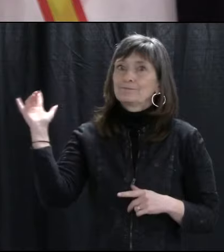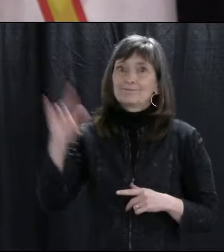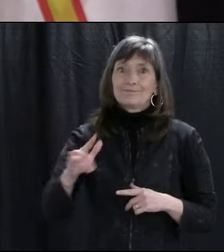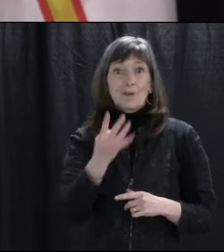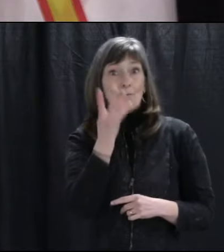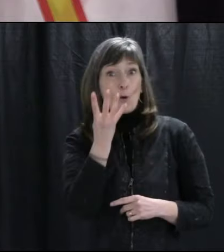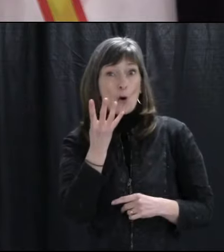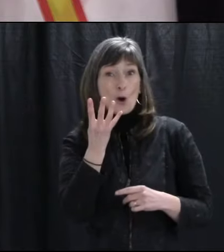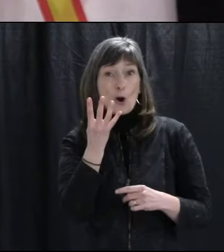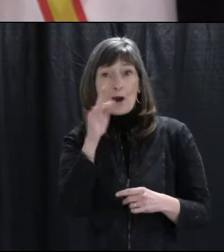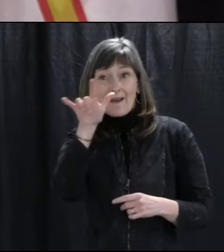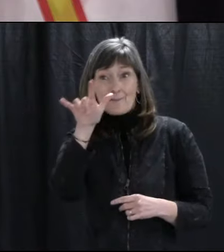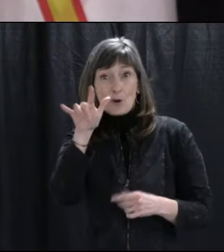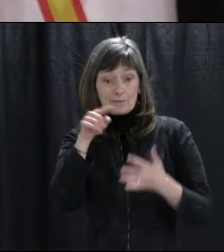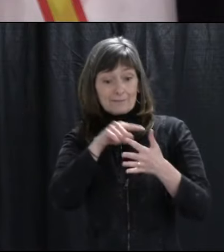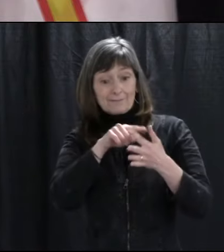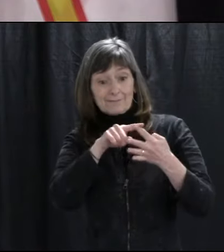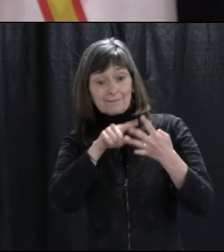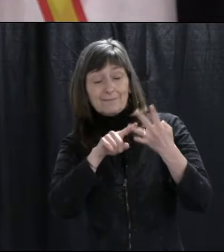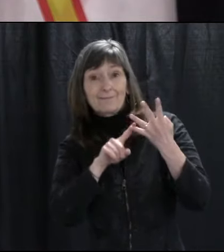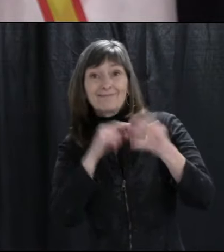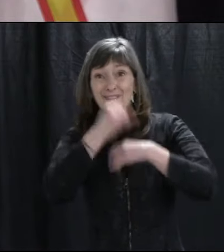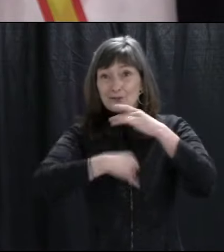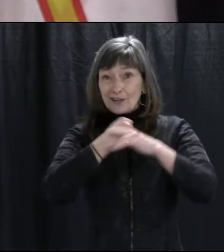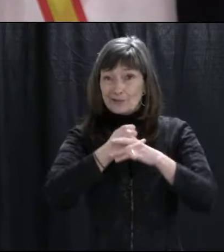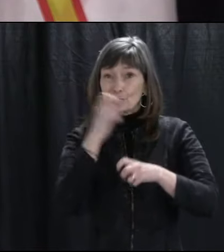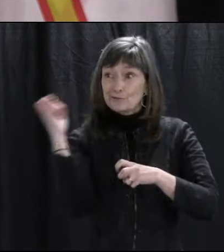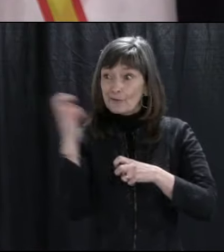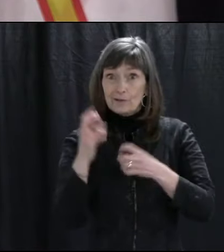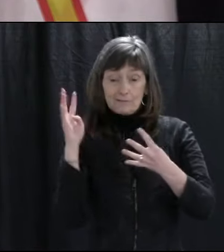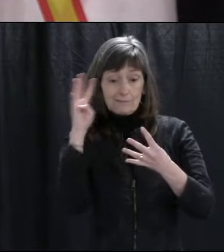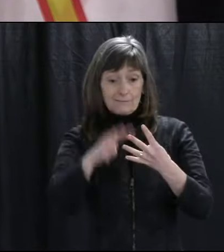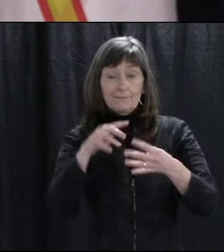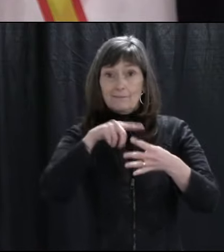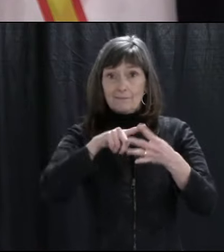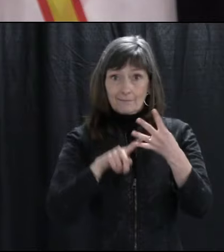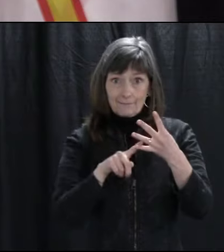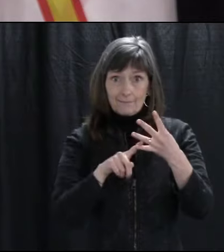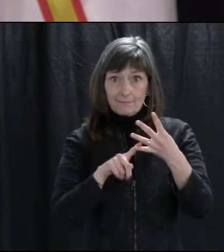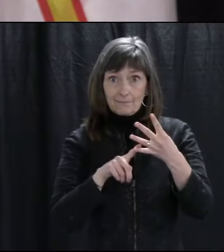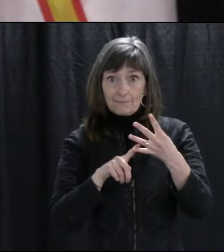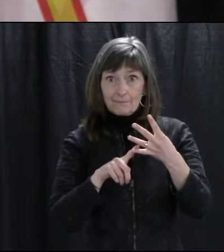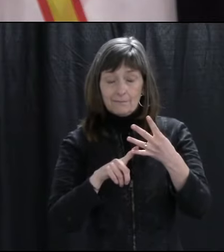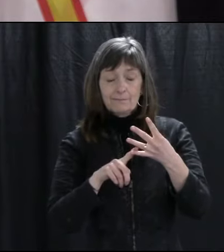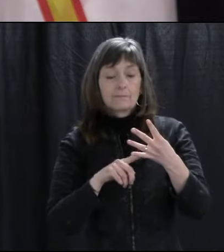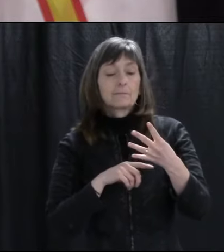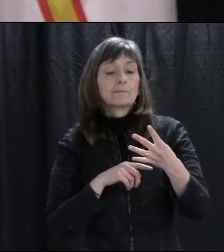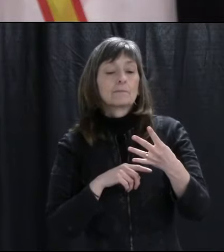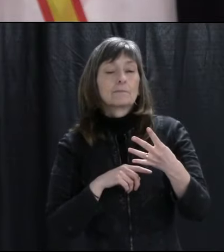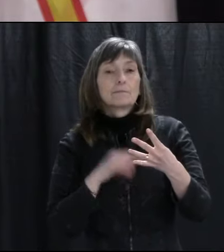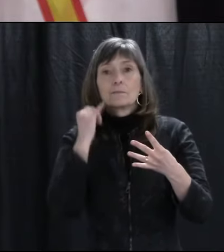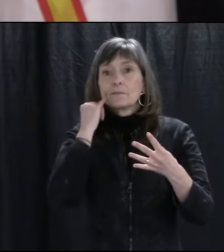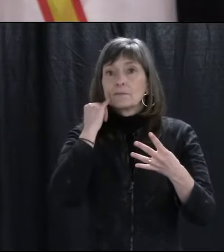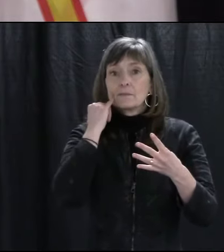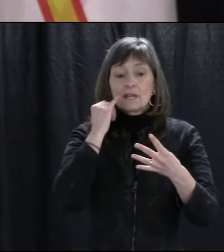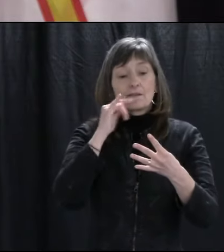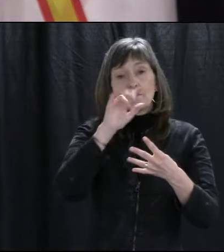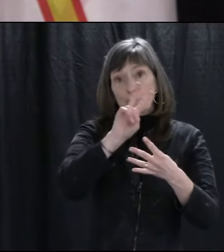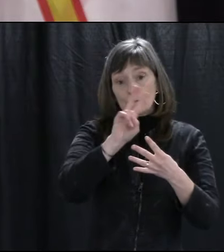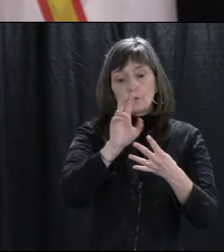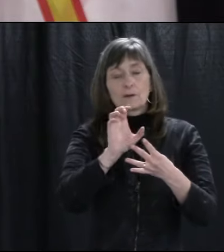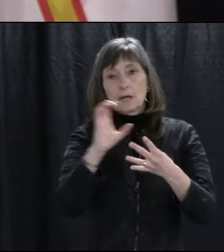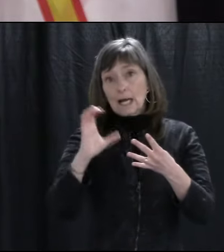airports that are identified as international airports, if you're returning from an international destination into Vancouver,